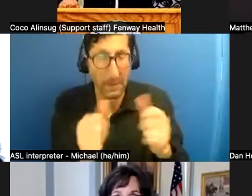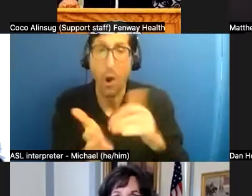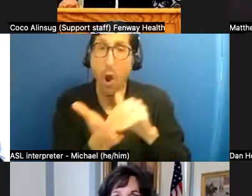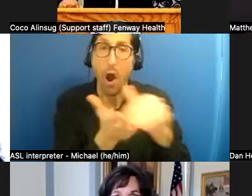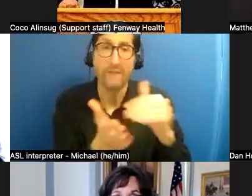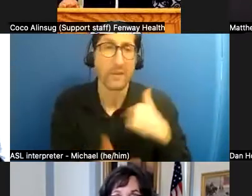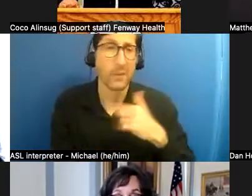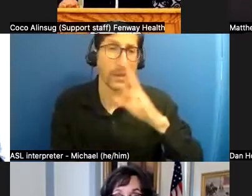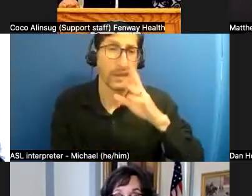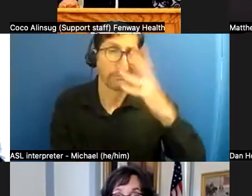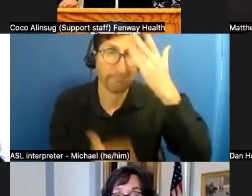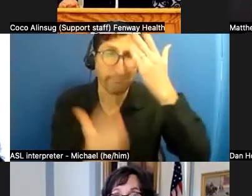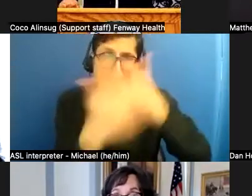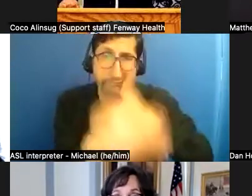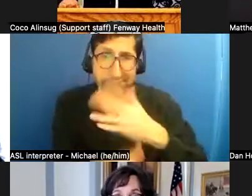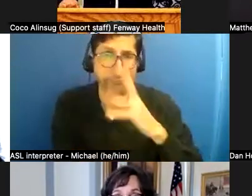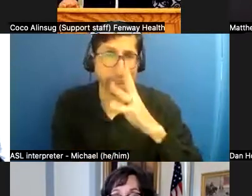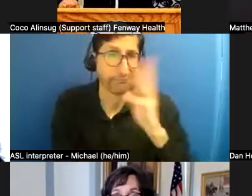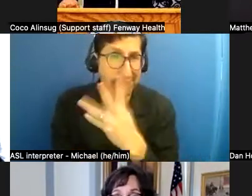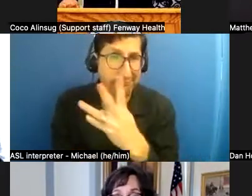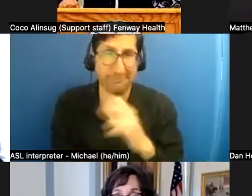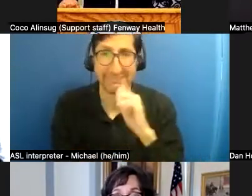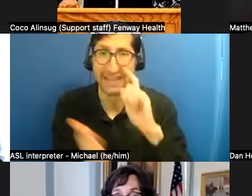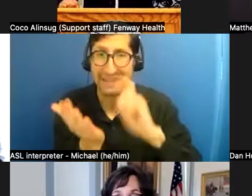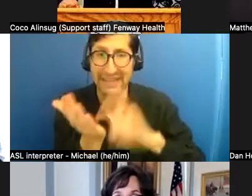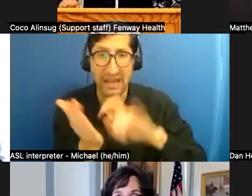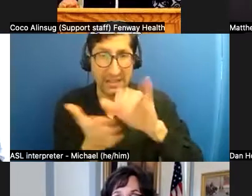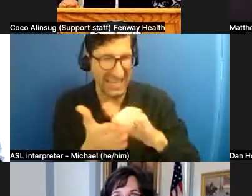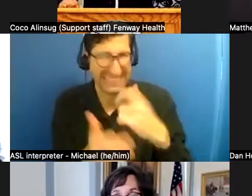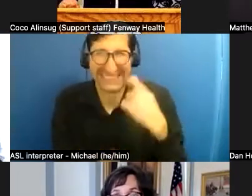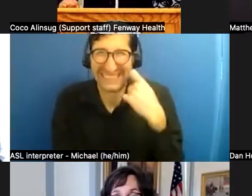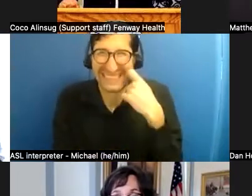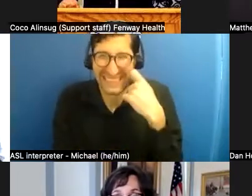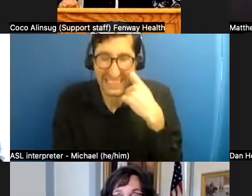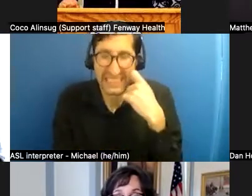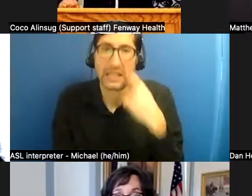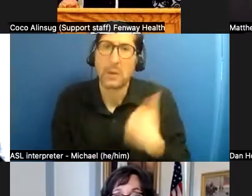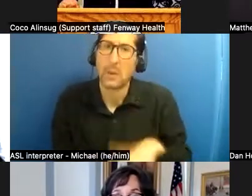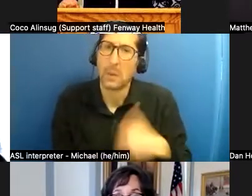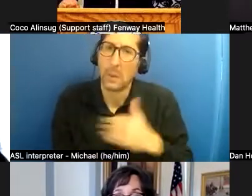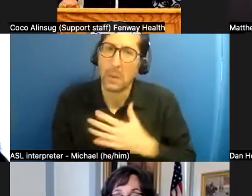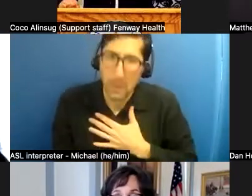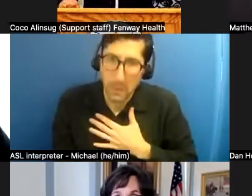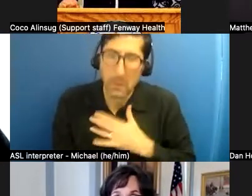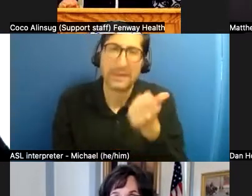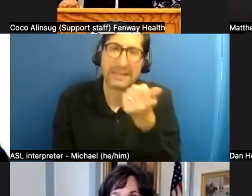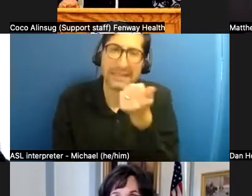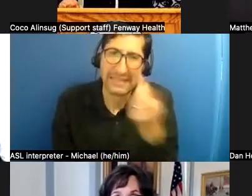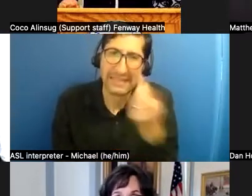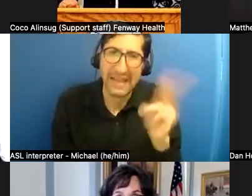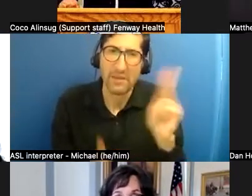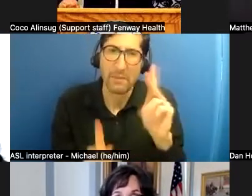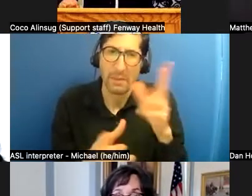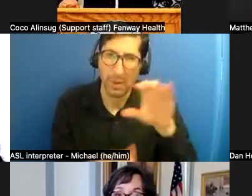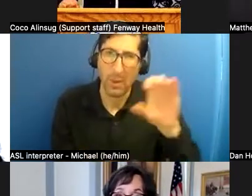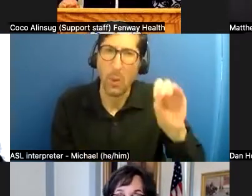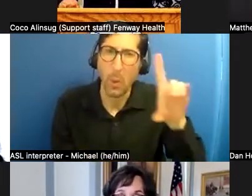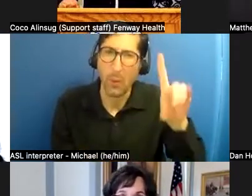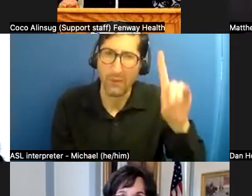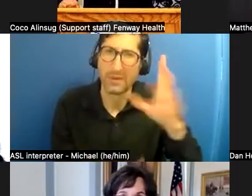unacknowledged. I know that hole got wider recently due to the loss of several individuals to